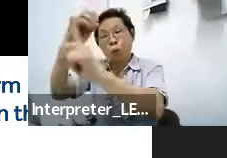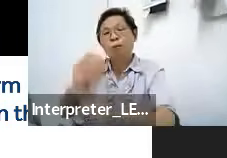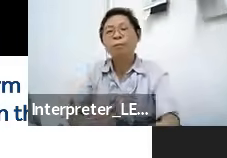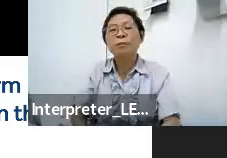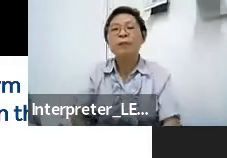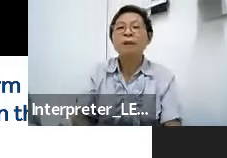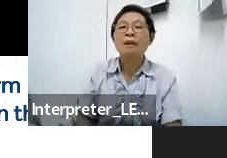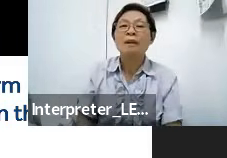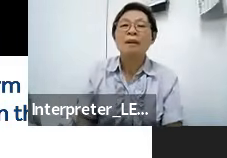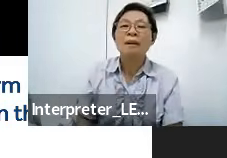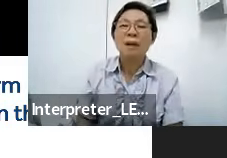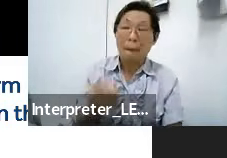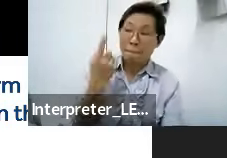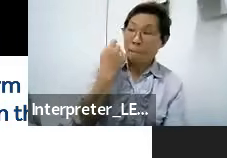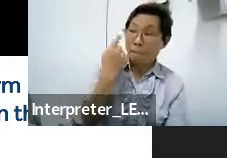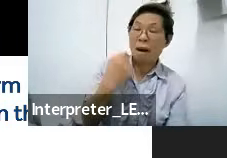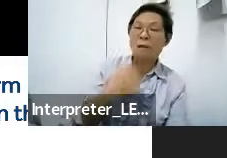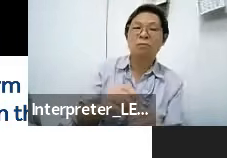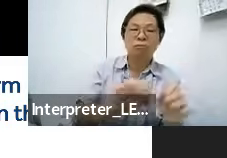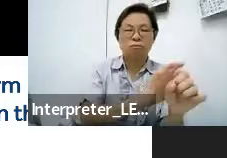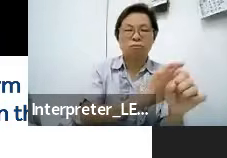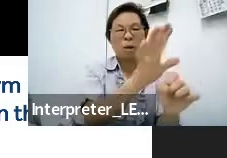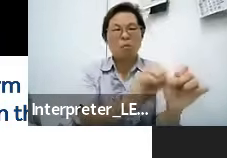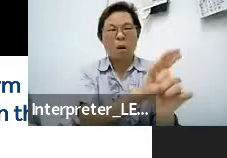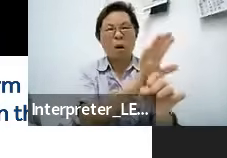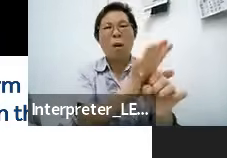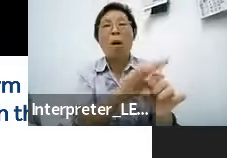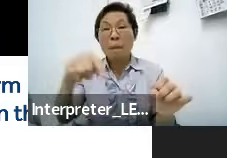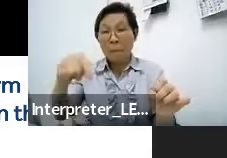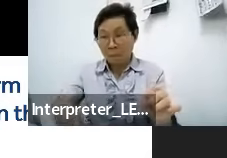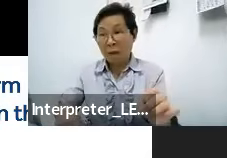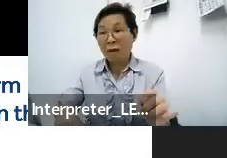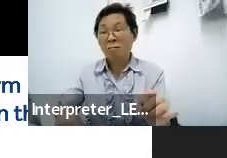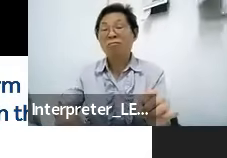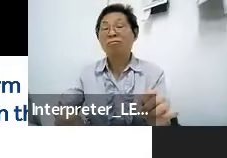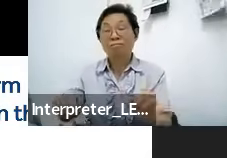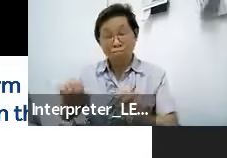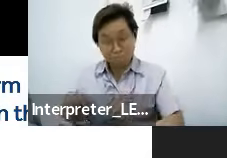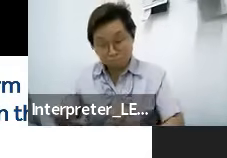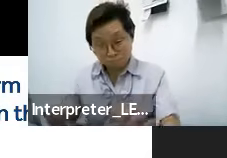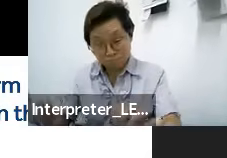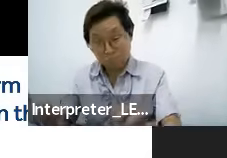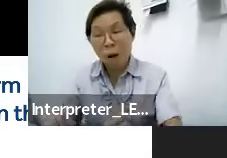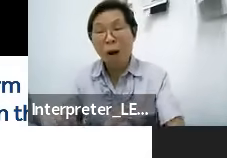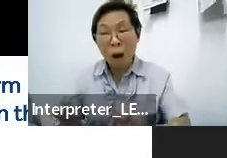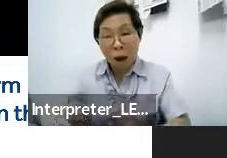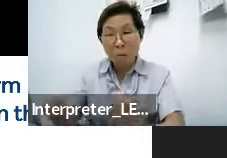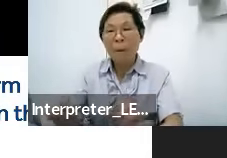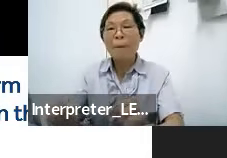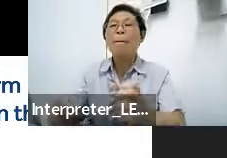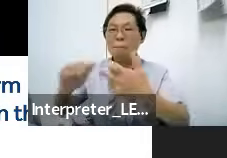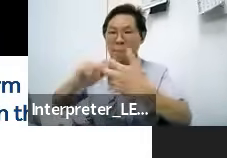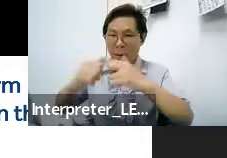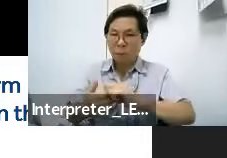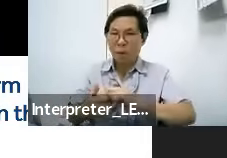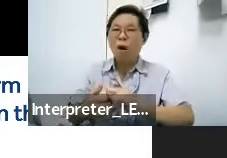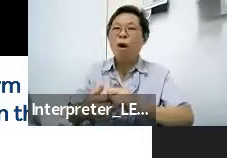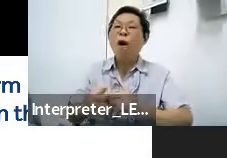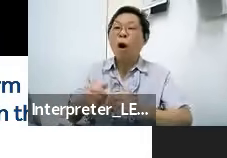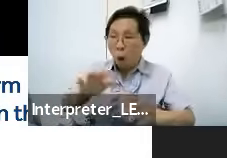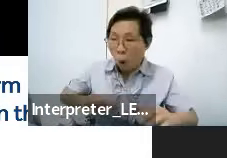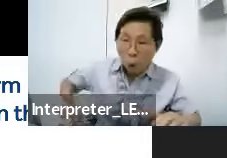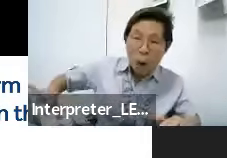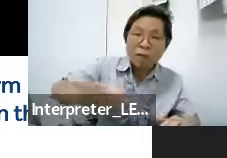previous speaker has mentioned, the COVID-19 has made this more of an urgent issue, which we need to address collectively in the ASEAN